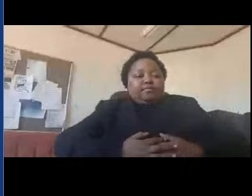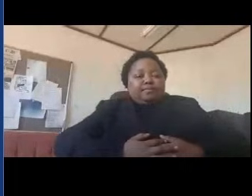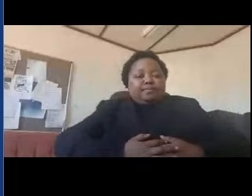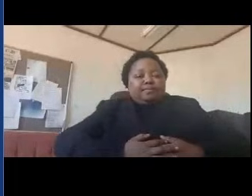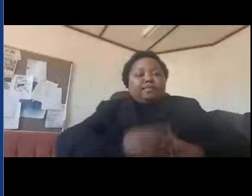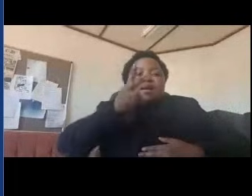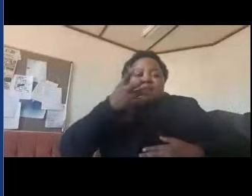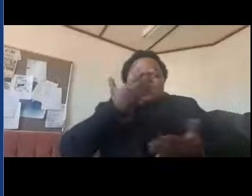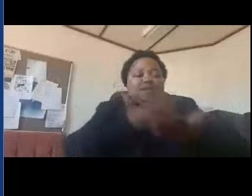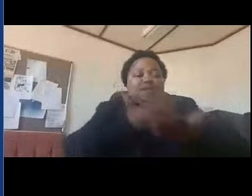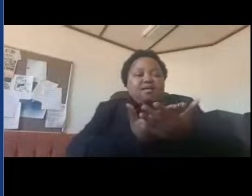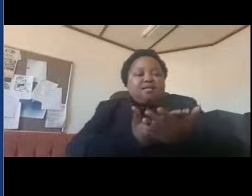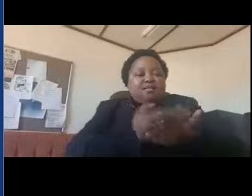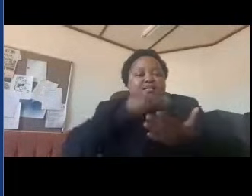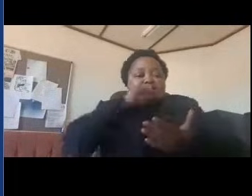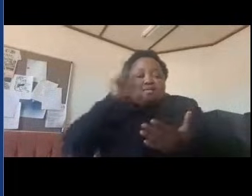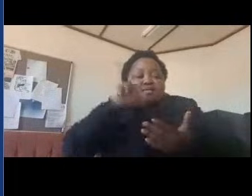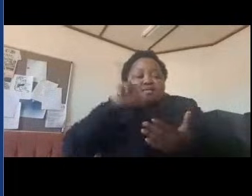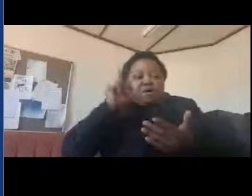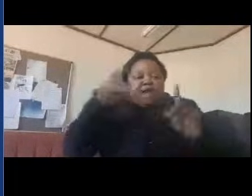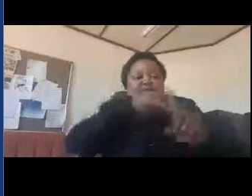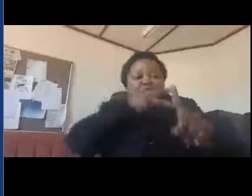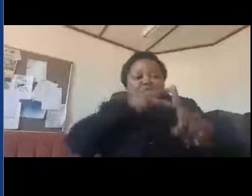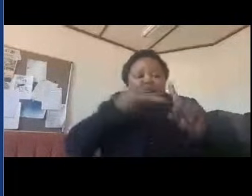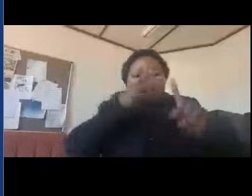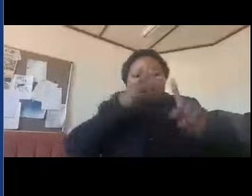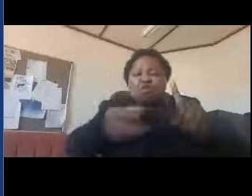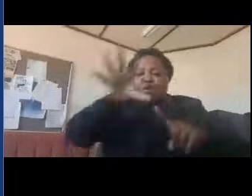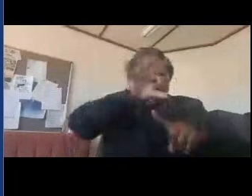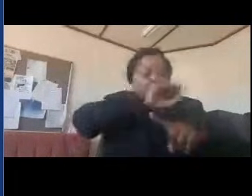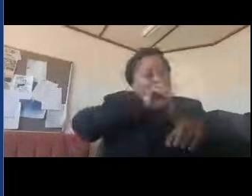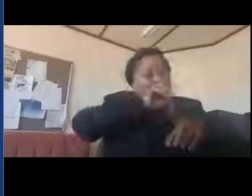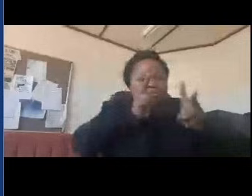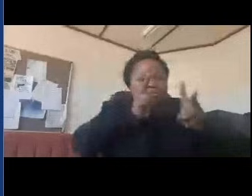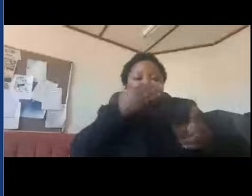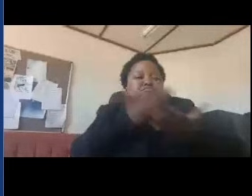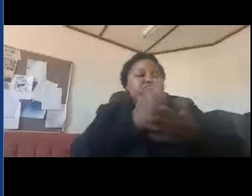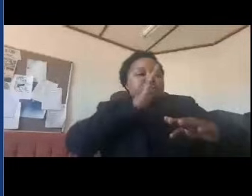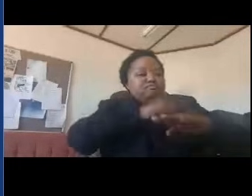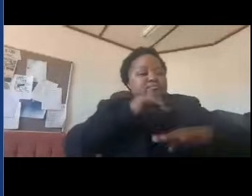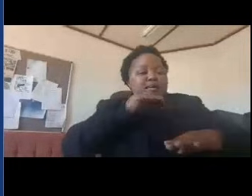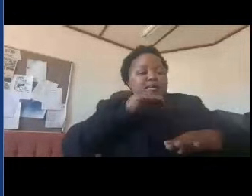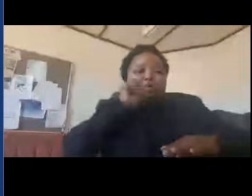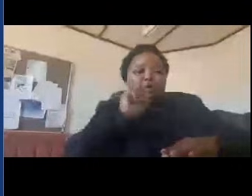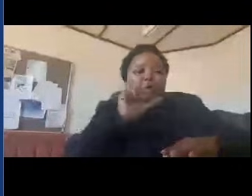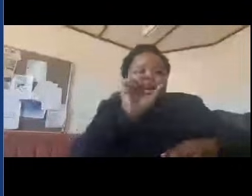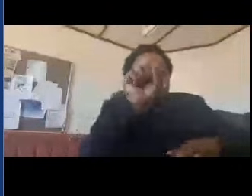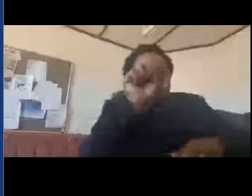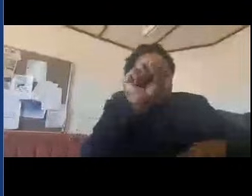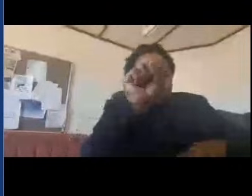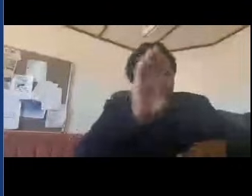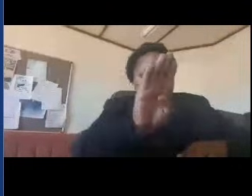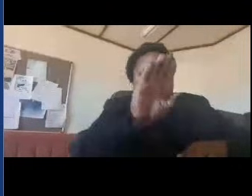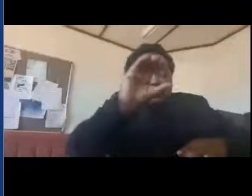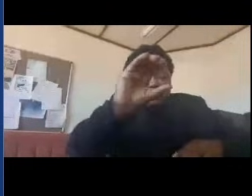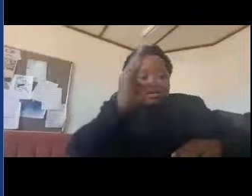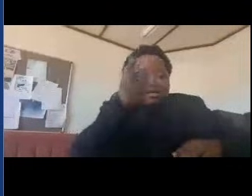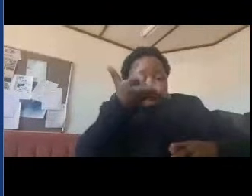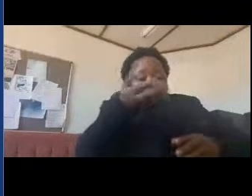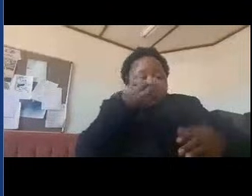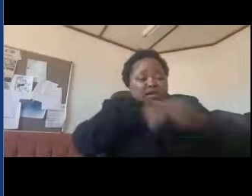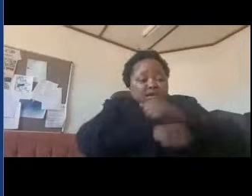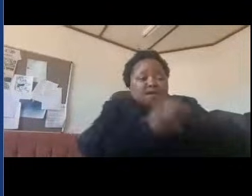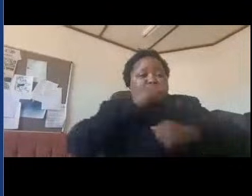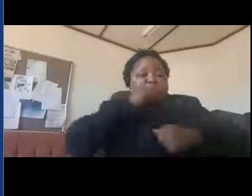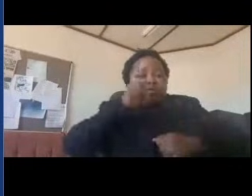violence everyone's business. So this is SBC in action. This is changing minds before